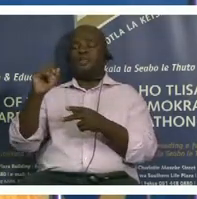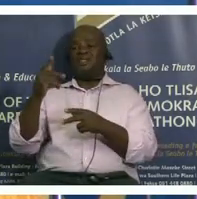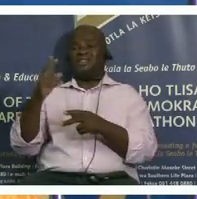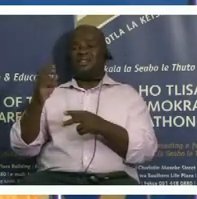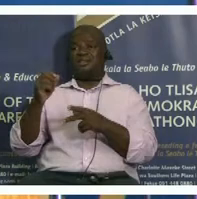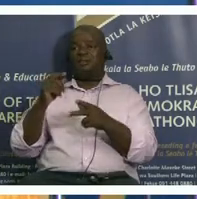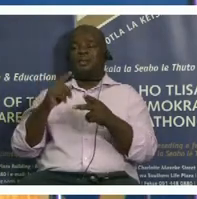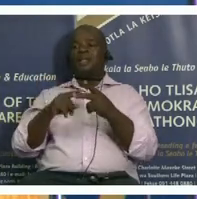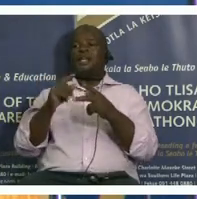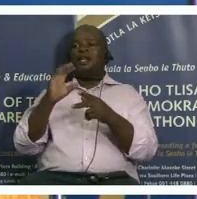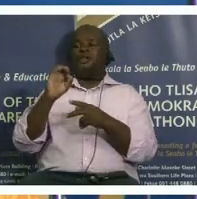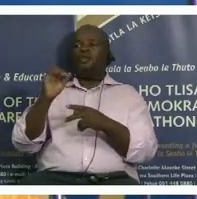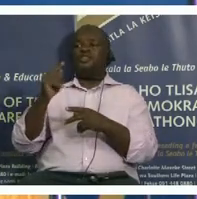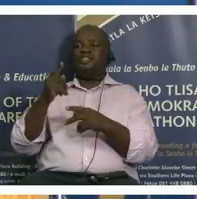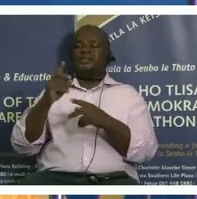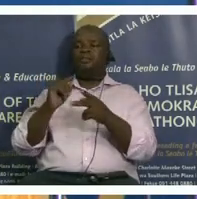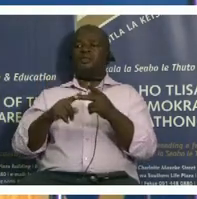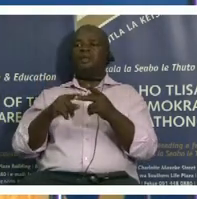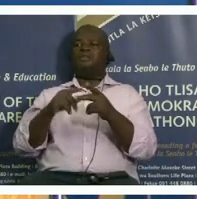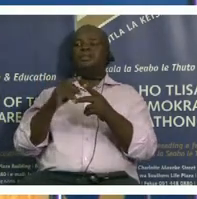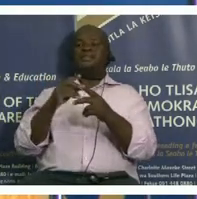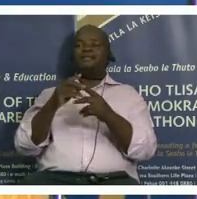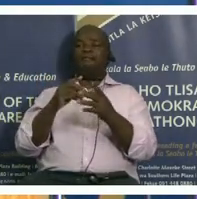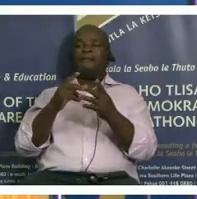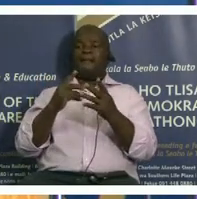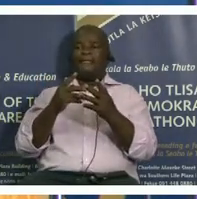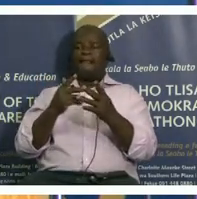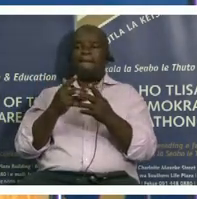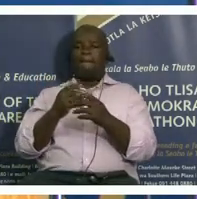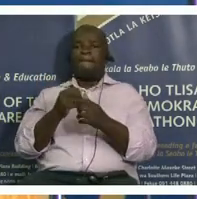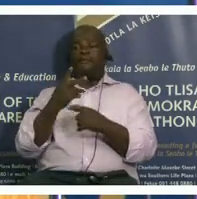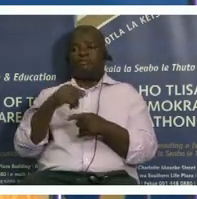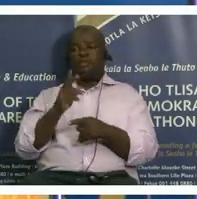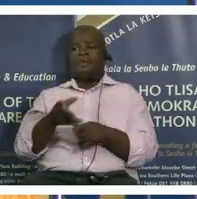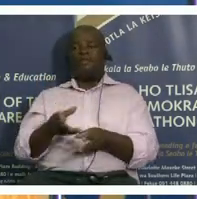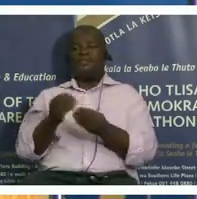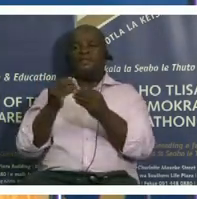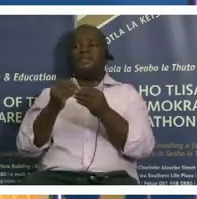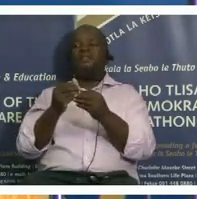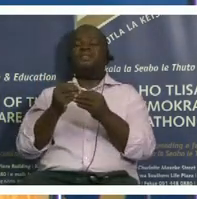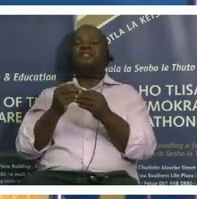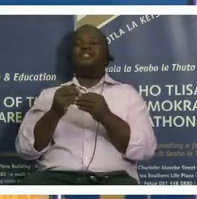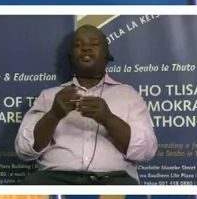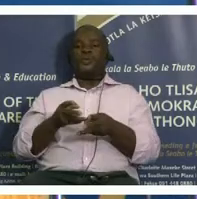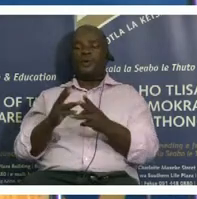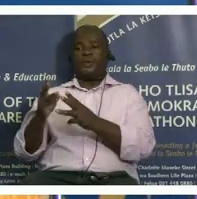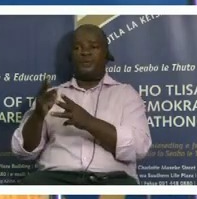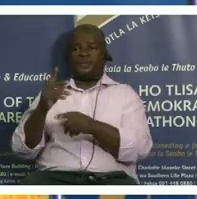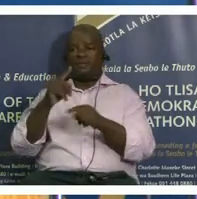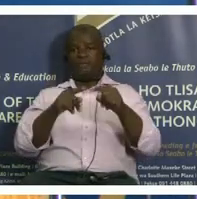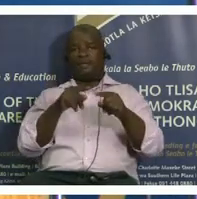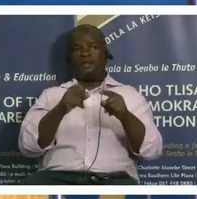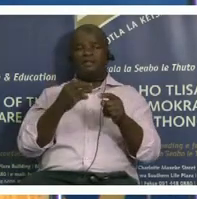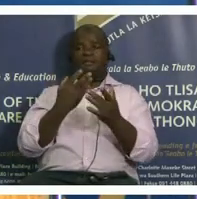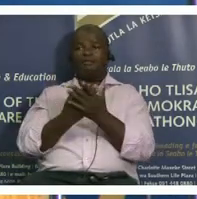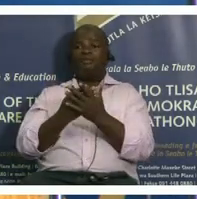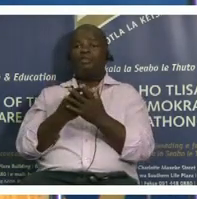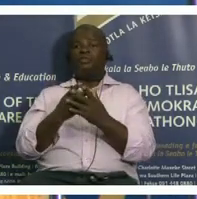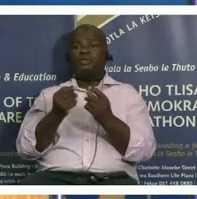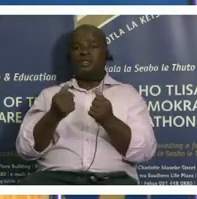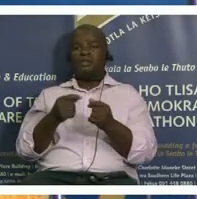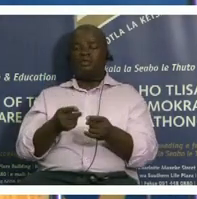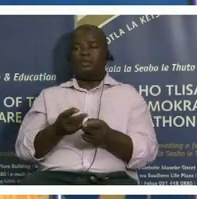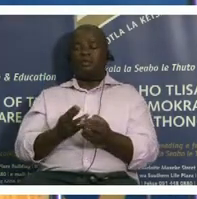the Ficksburg Rosendal, the R70 road. We must find innovative ways to shorten the time frames, find